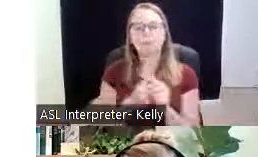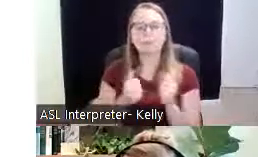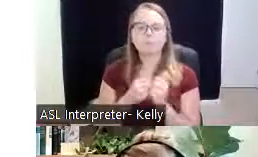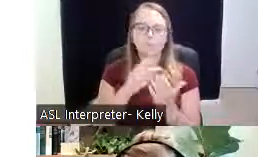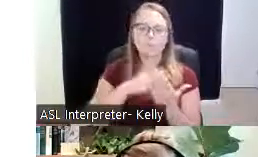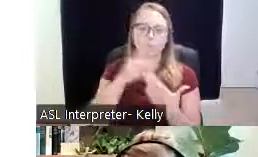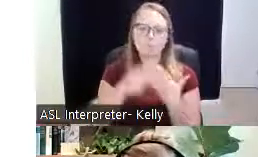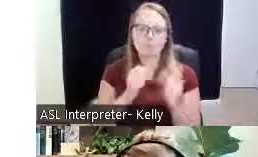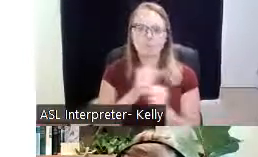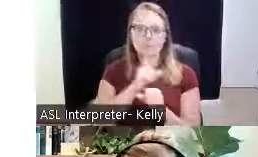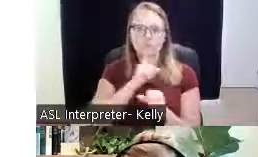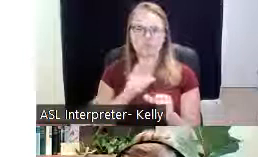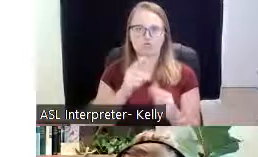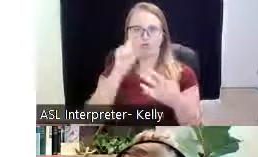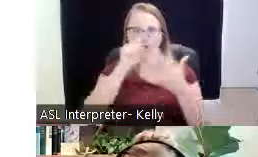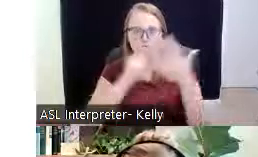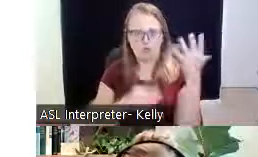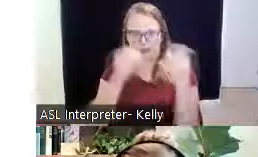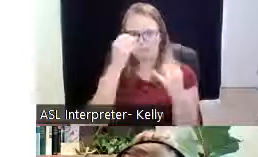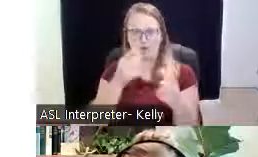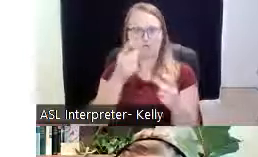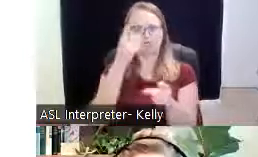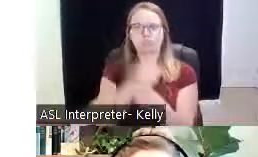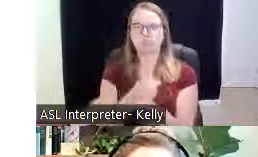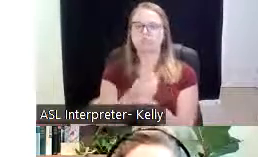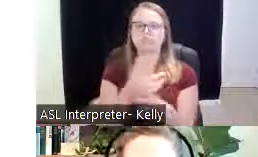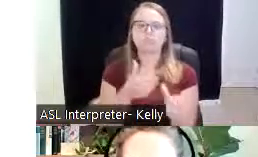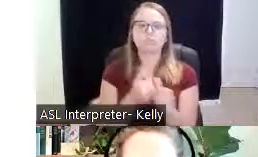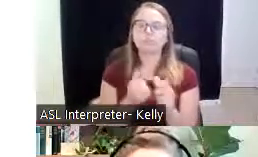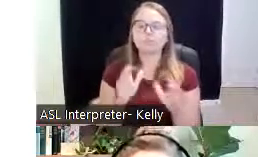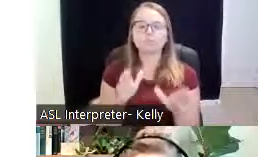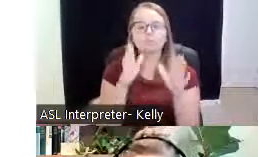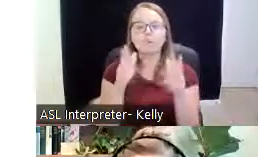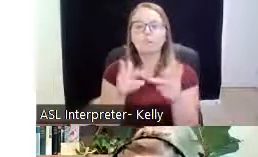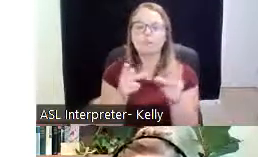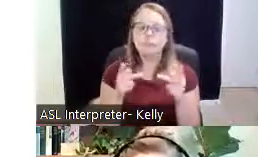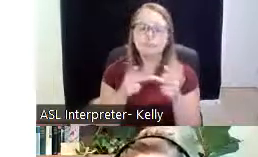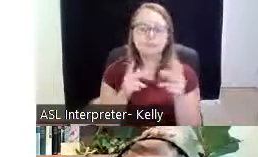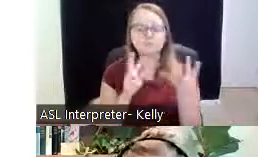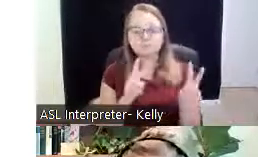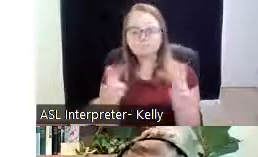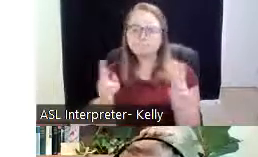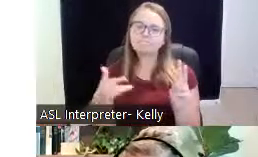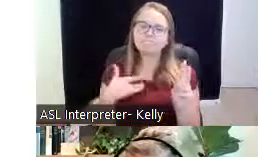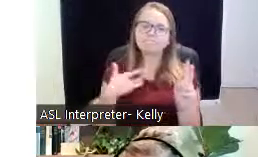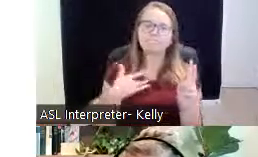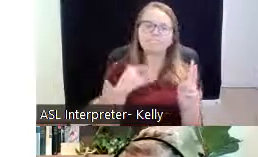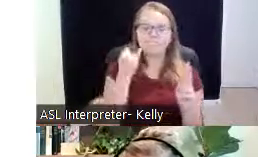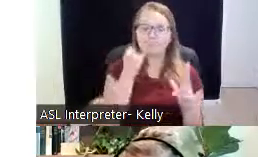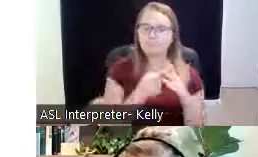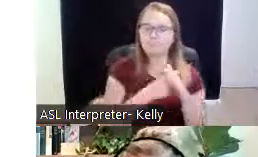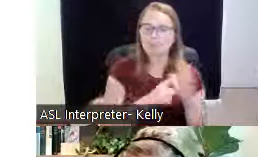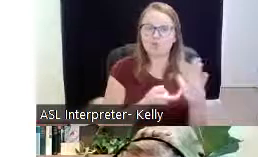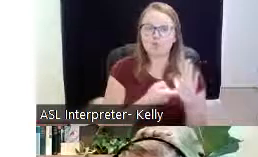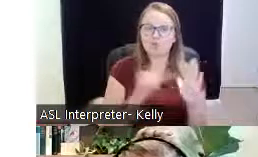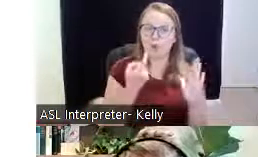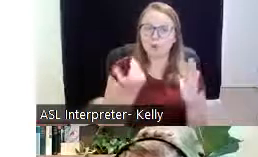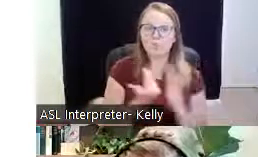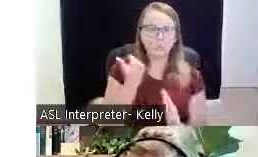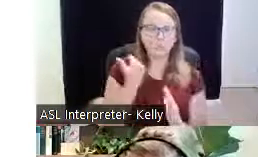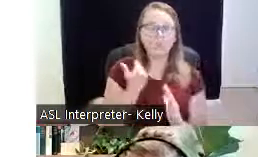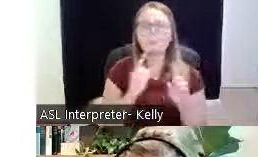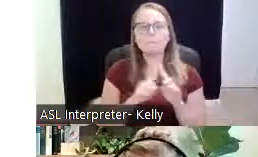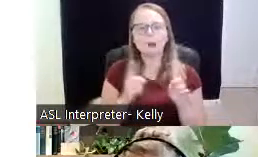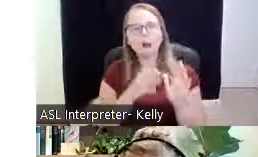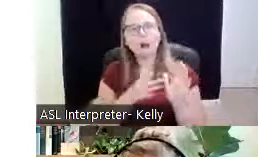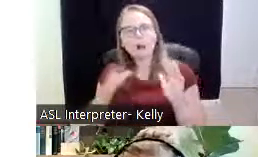sure the information is as up to date as possible. But it's a great place where you can just get a feel, whether you're starting from scratch or whether you've been doing it, but you